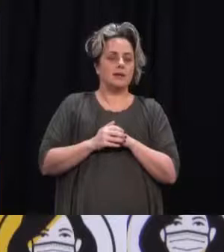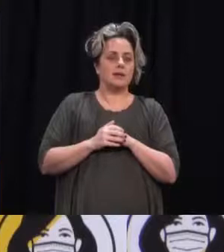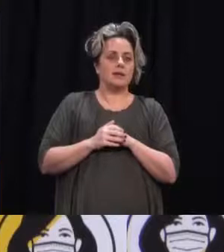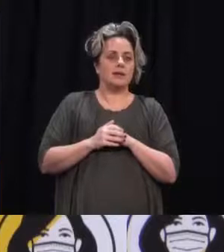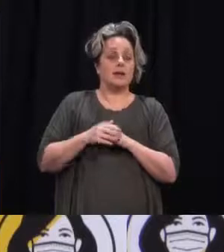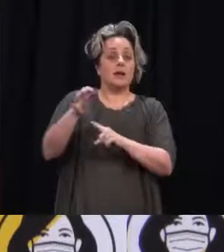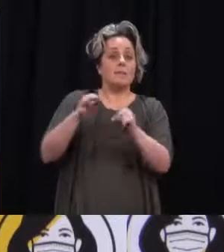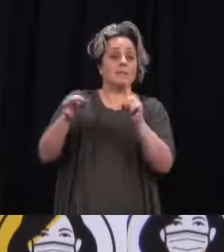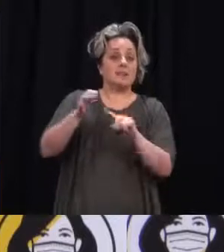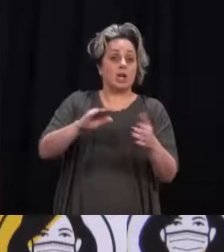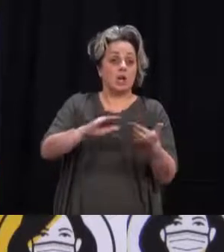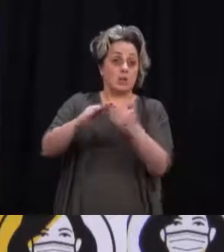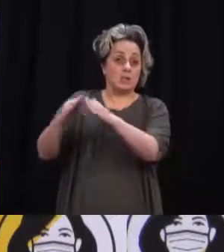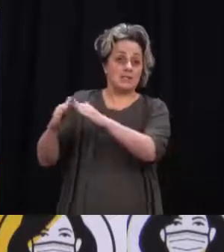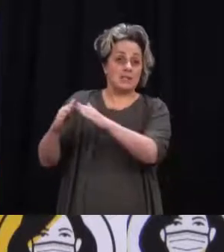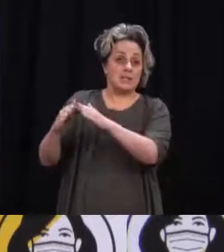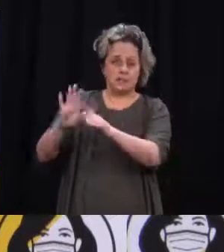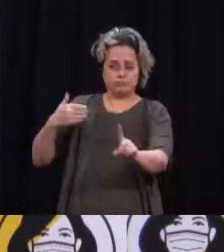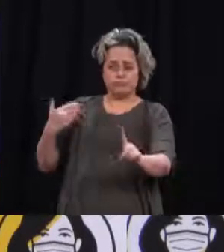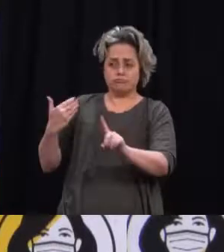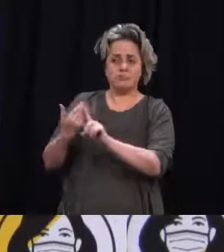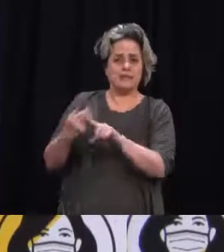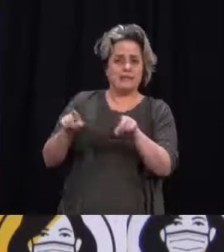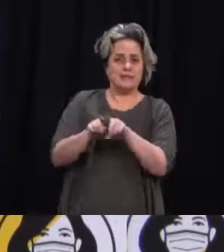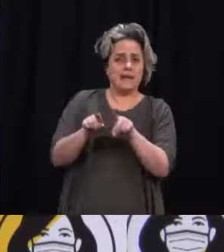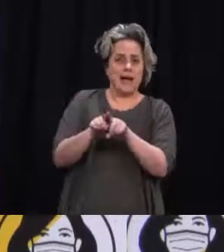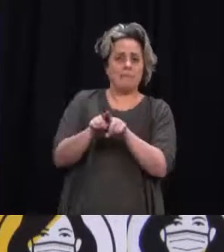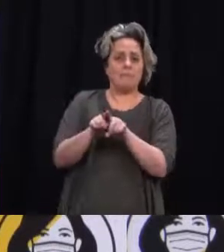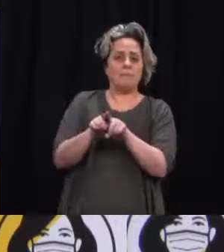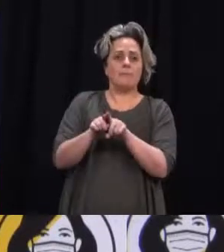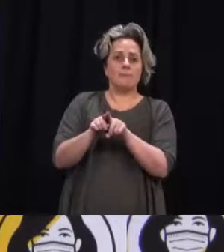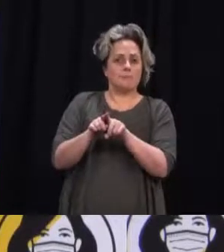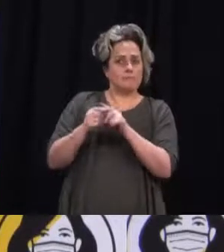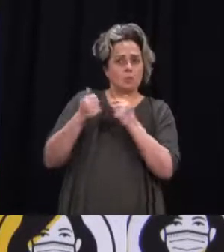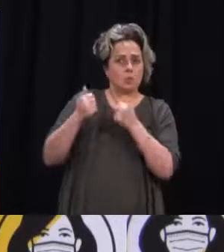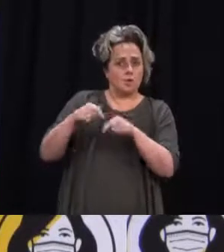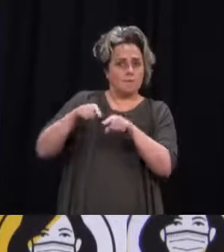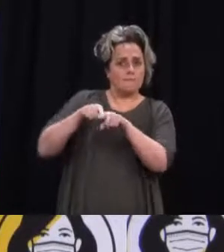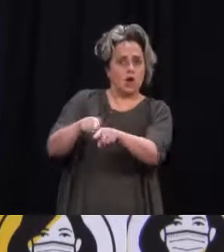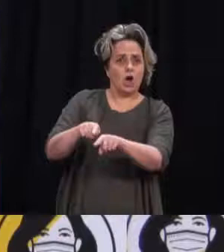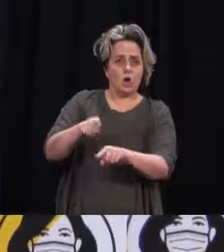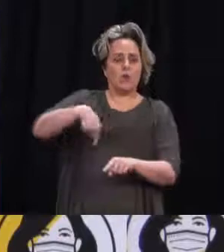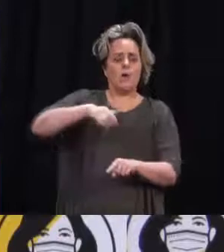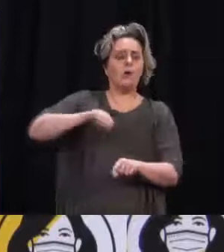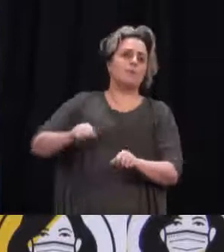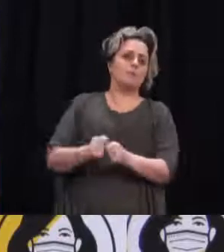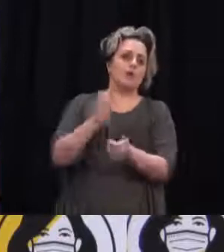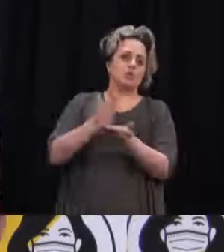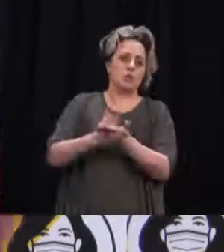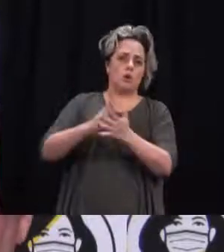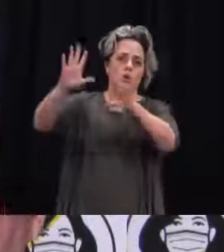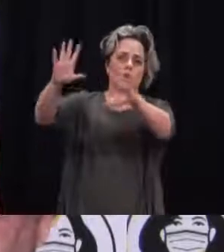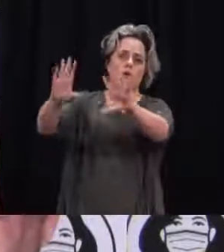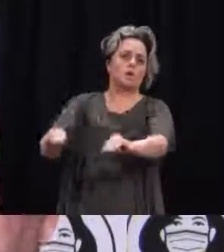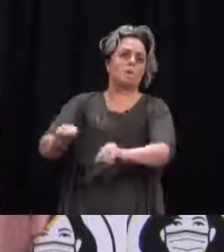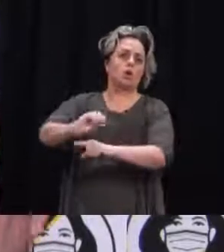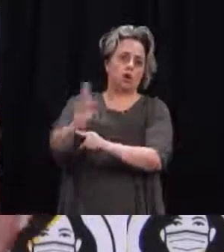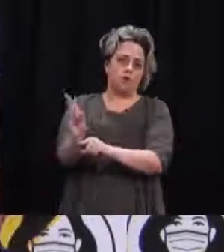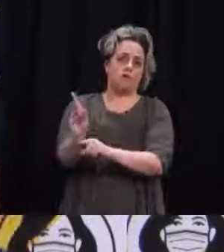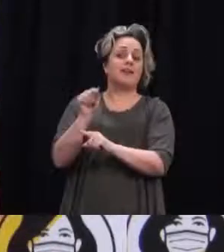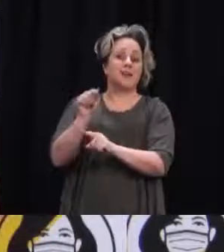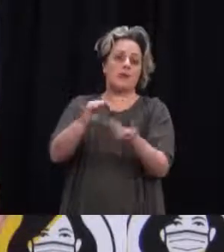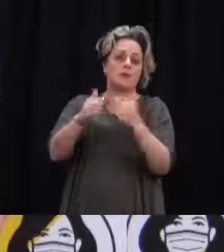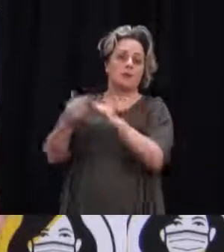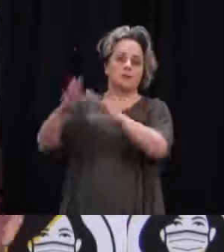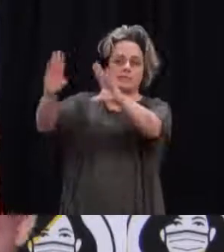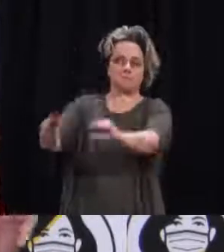Pacific community, we will get to the bottom of it and we will make sure that we get rid of COVID in that community. We're just going to take a couple more. I'll come back down